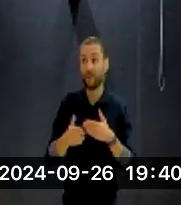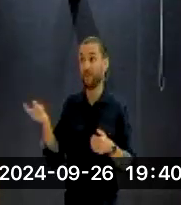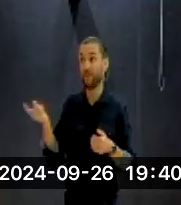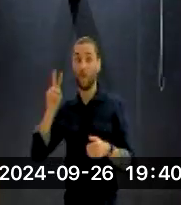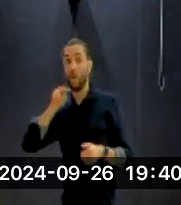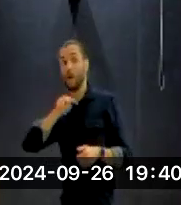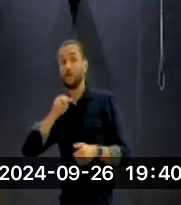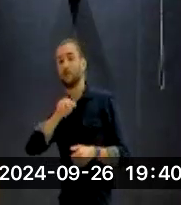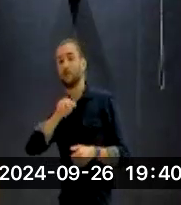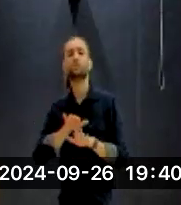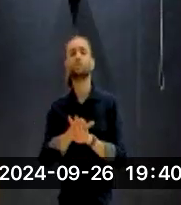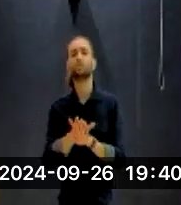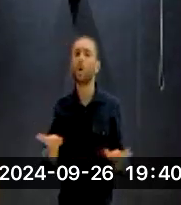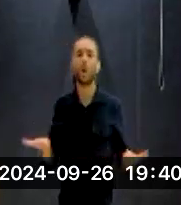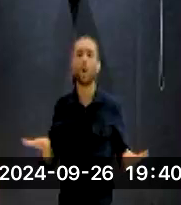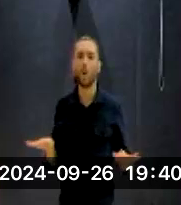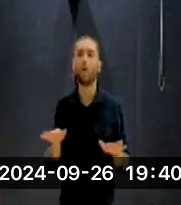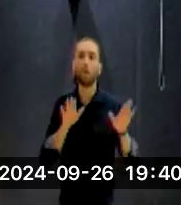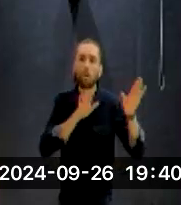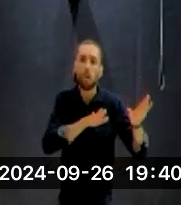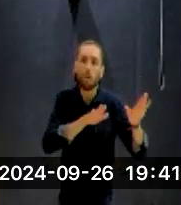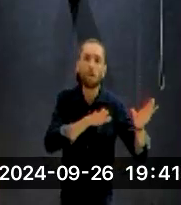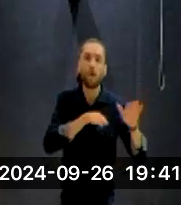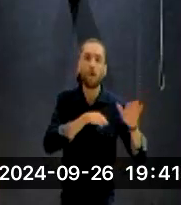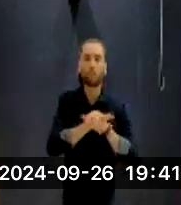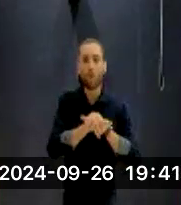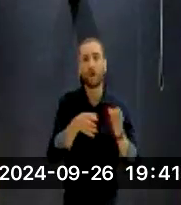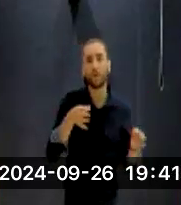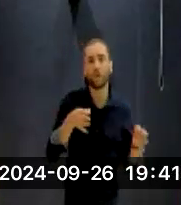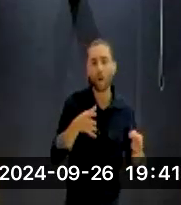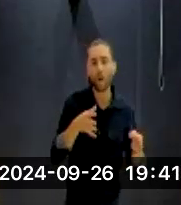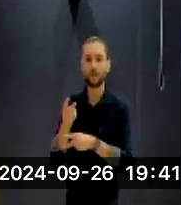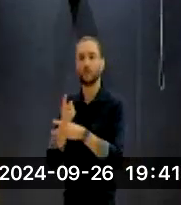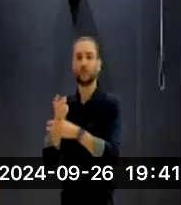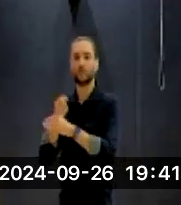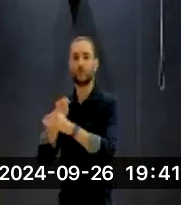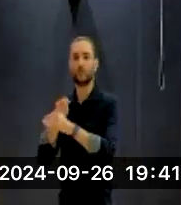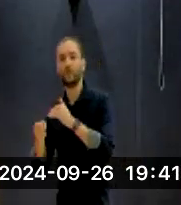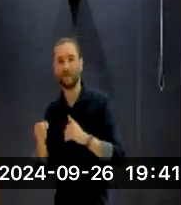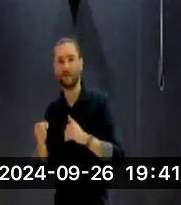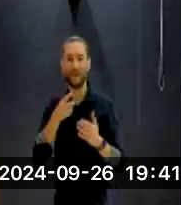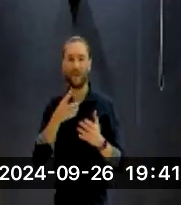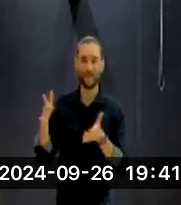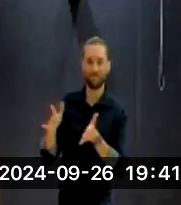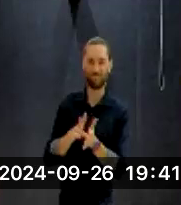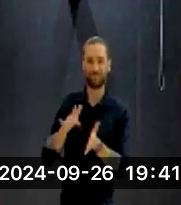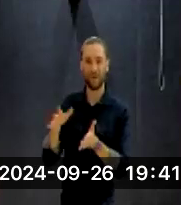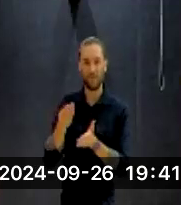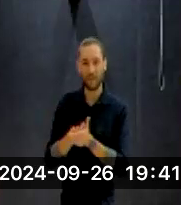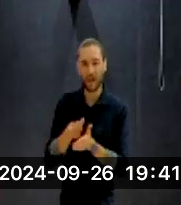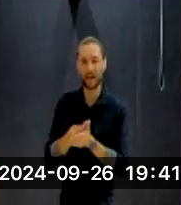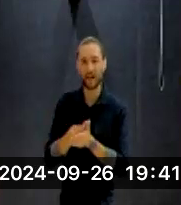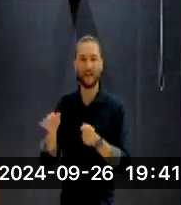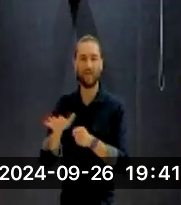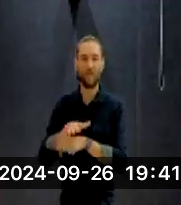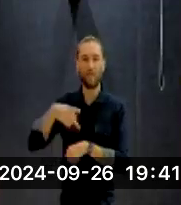don't cower to the probate courts and these conservators that all they want is your money and total control and total power of attorney. So I wanted to